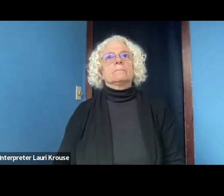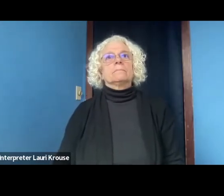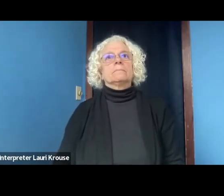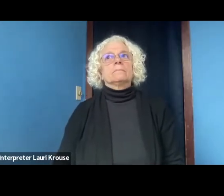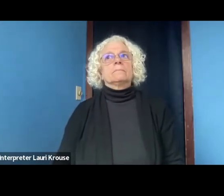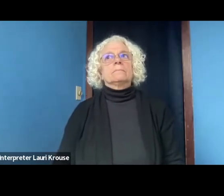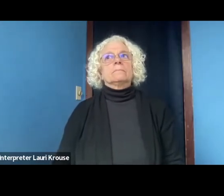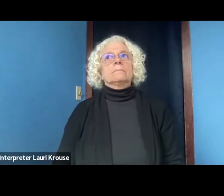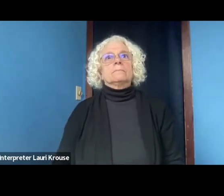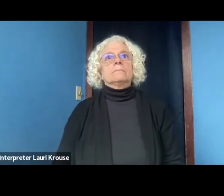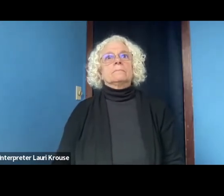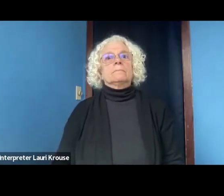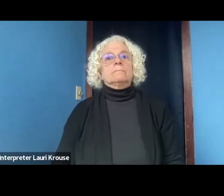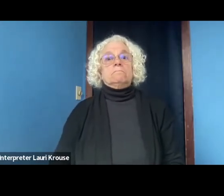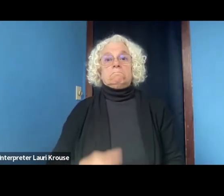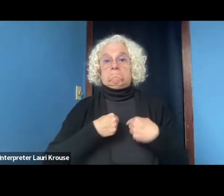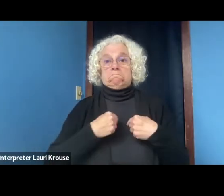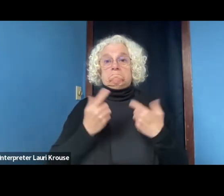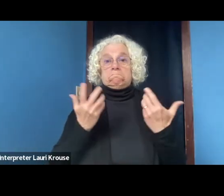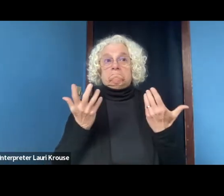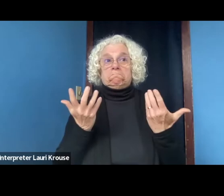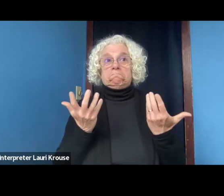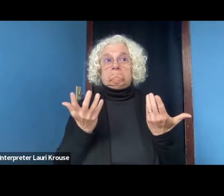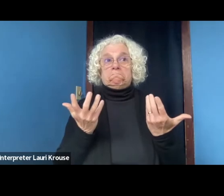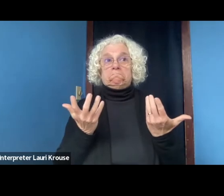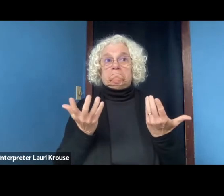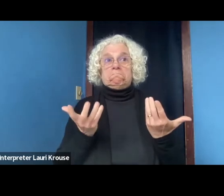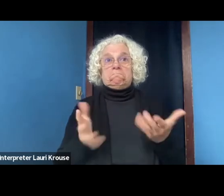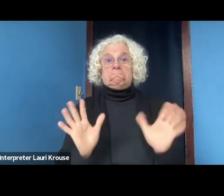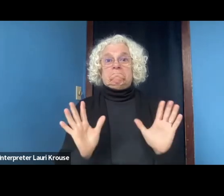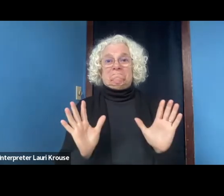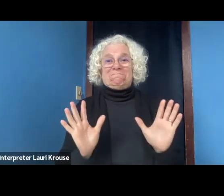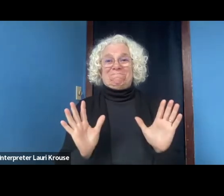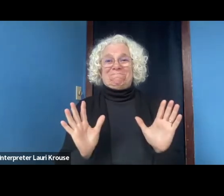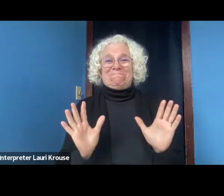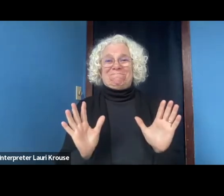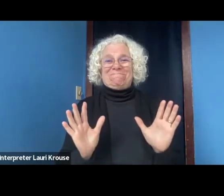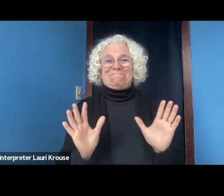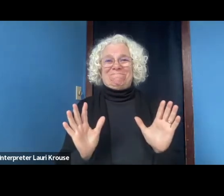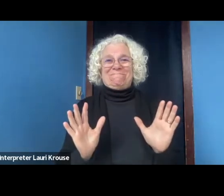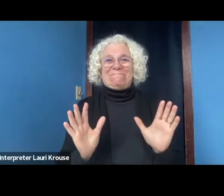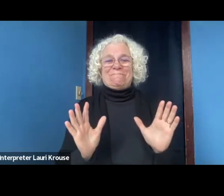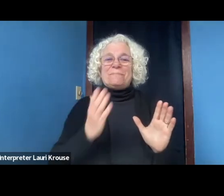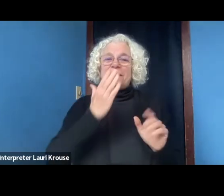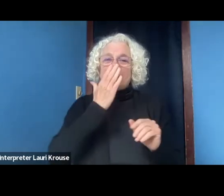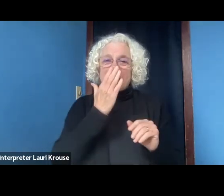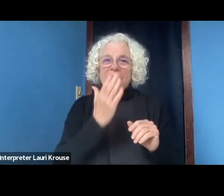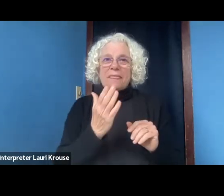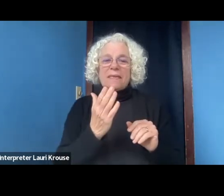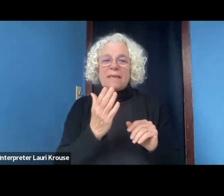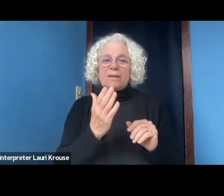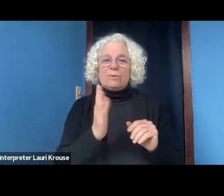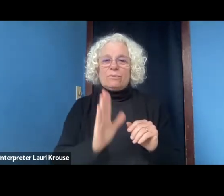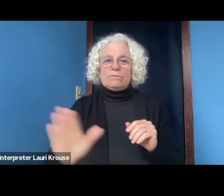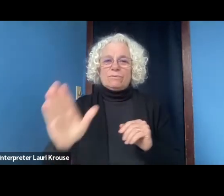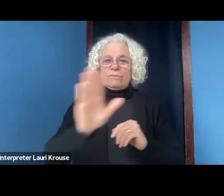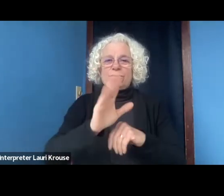And that is it. So I appreciate being given this time